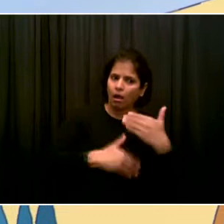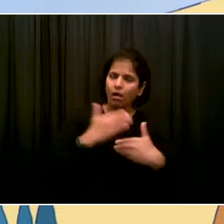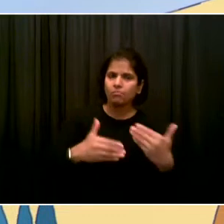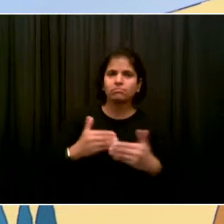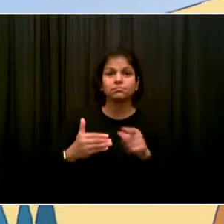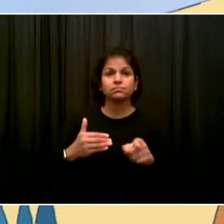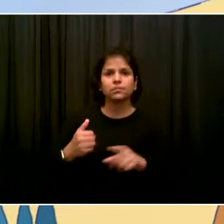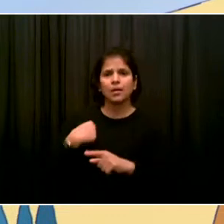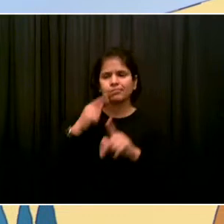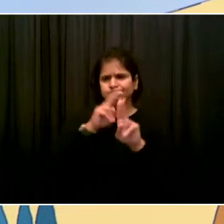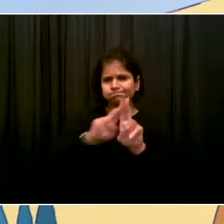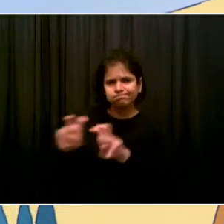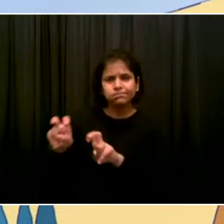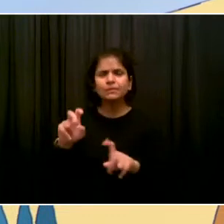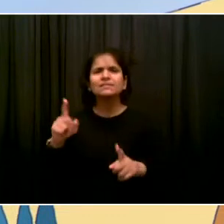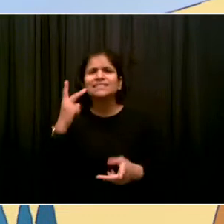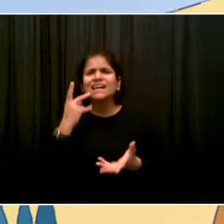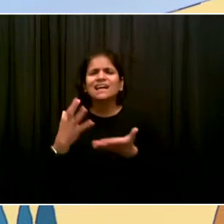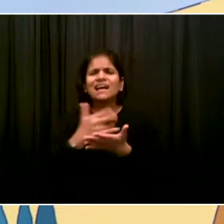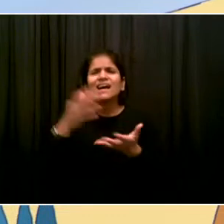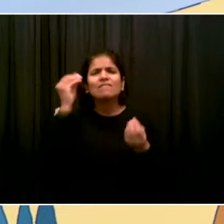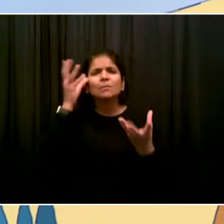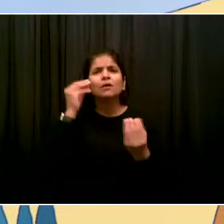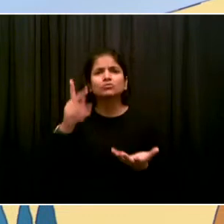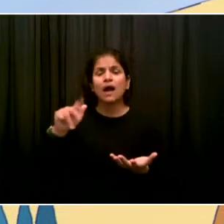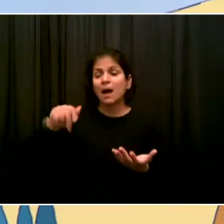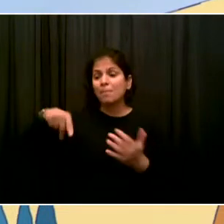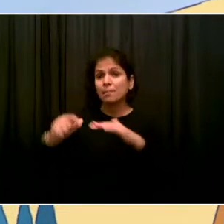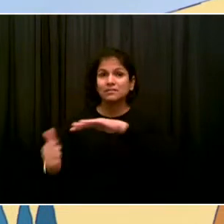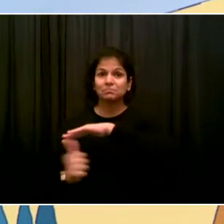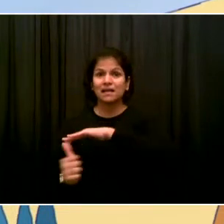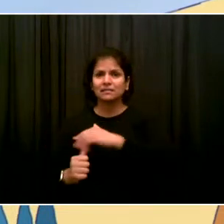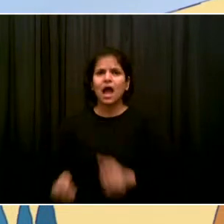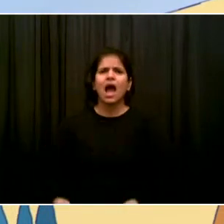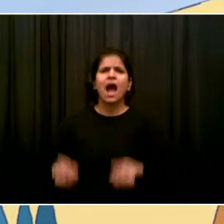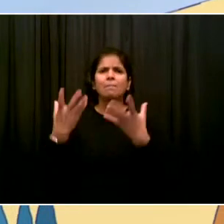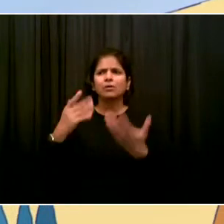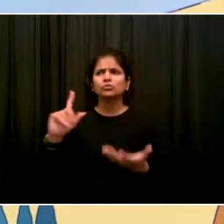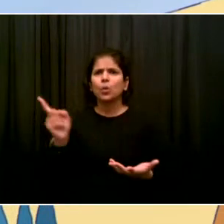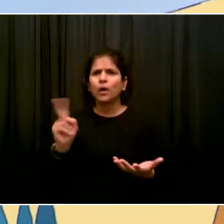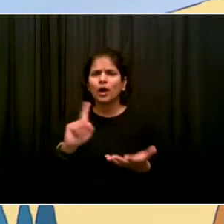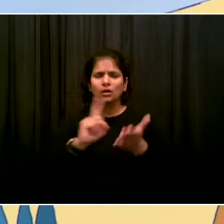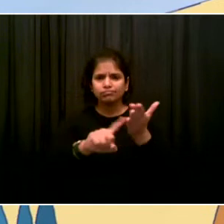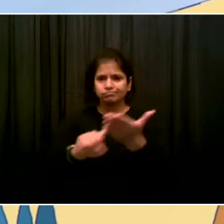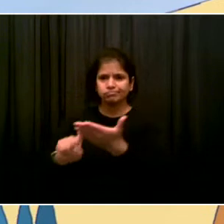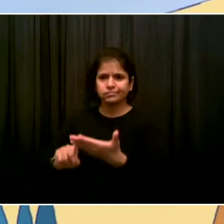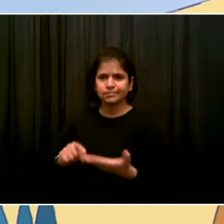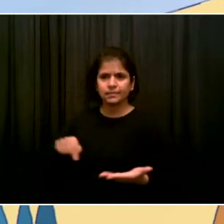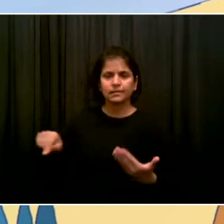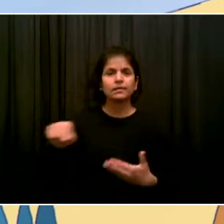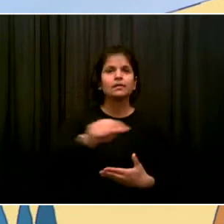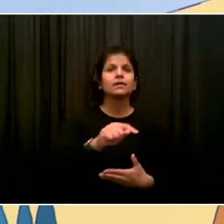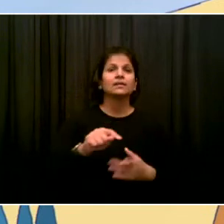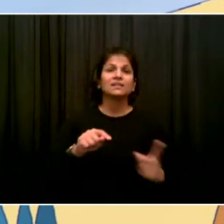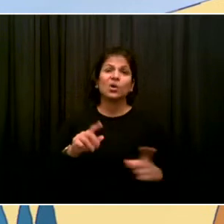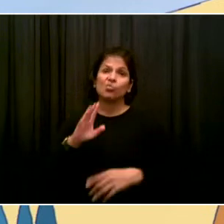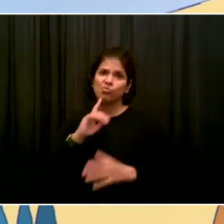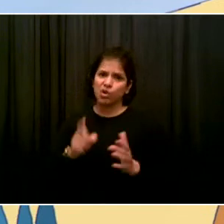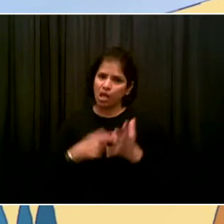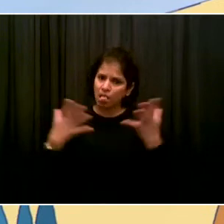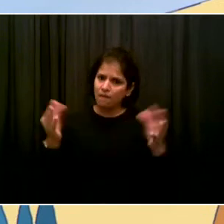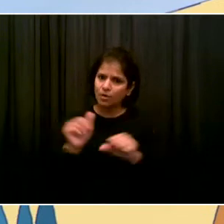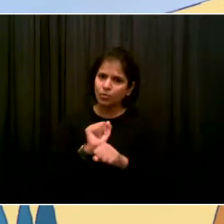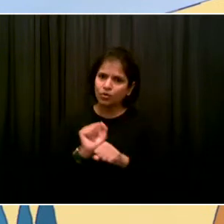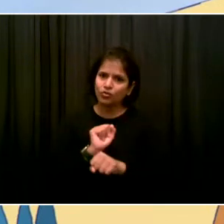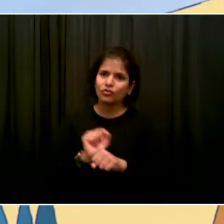work. It's never been done before in the history of the city. It will get done. I'm quite confident. I checked in on this recently. To the families, look, Kate, we've